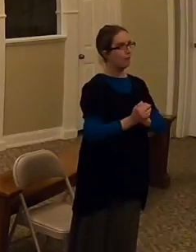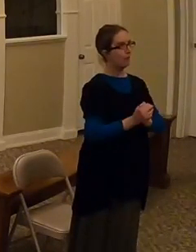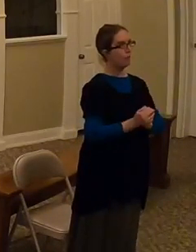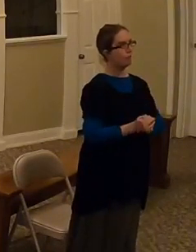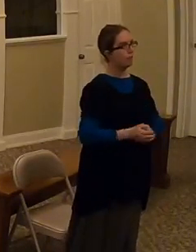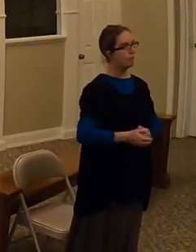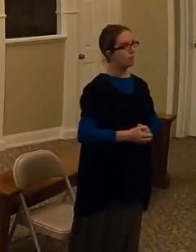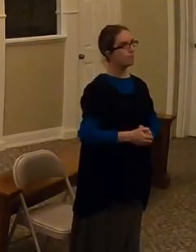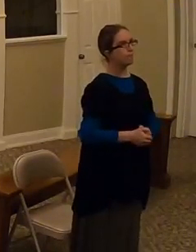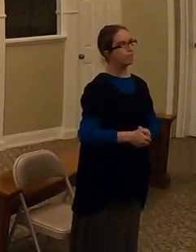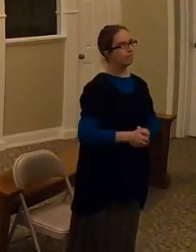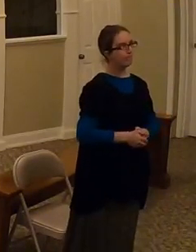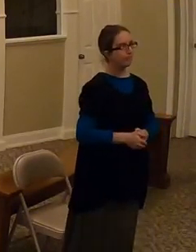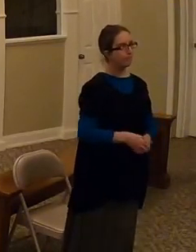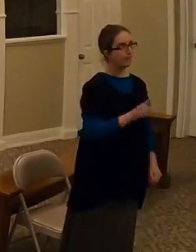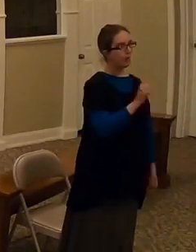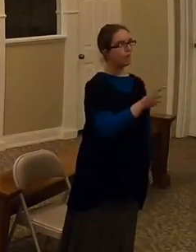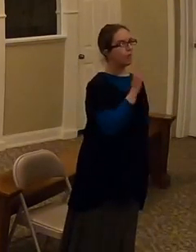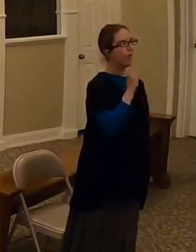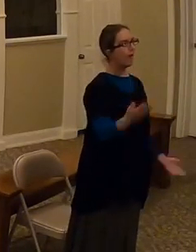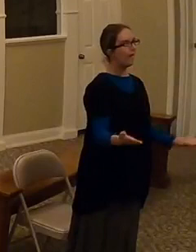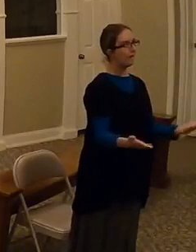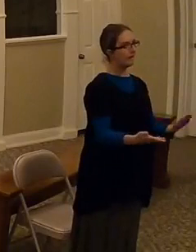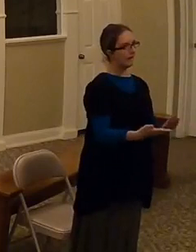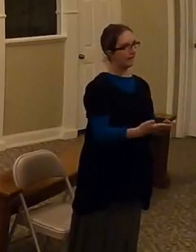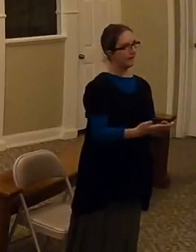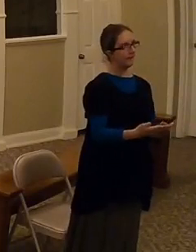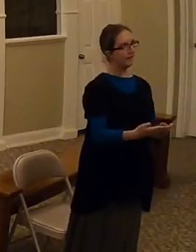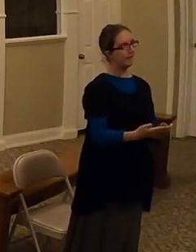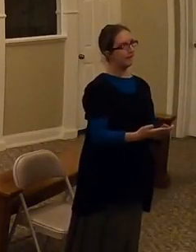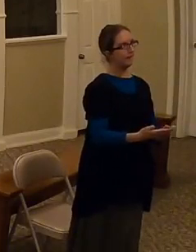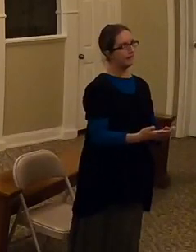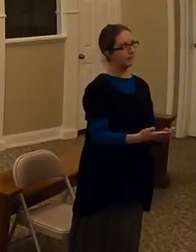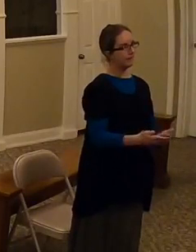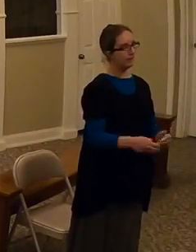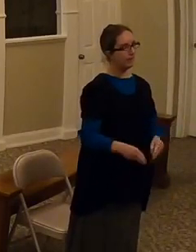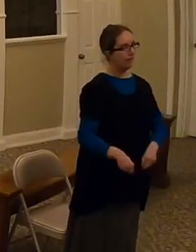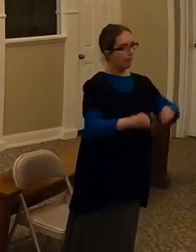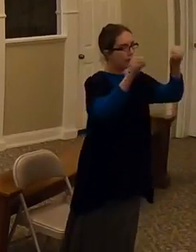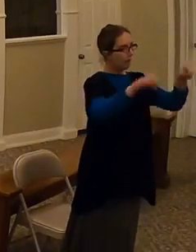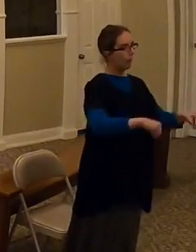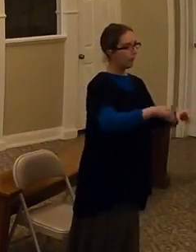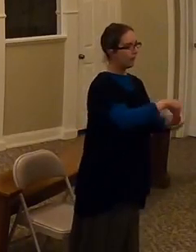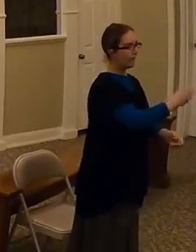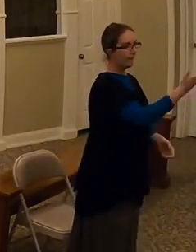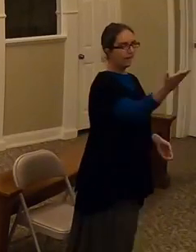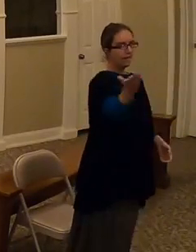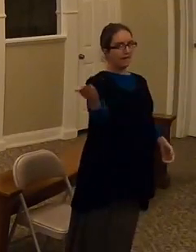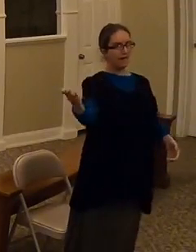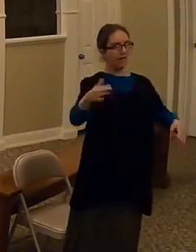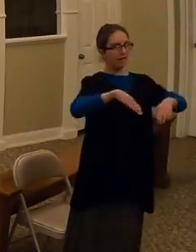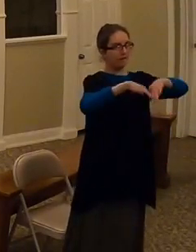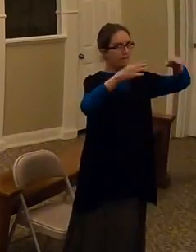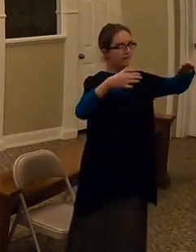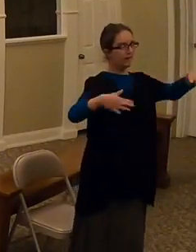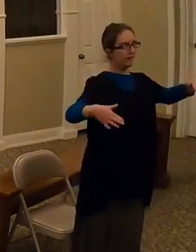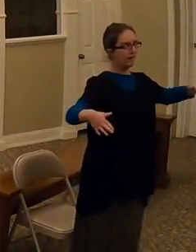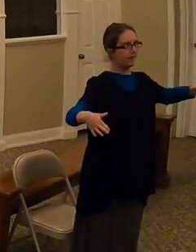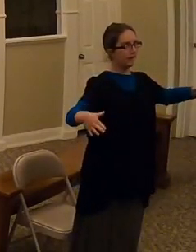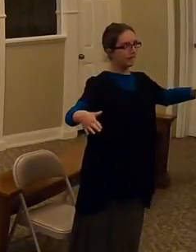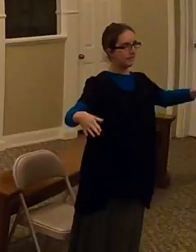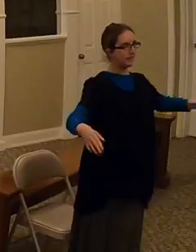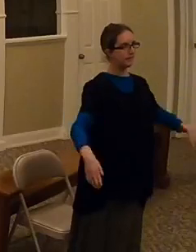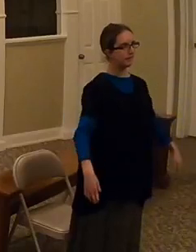My God, in the name of Jesus, in the name of Jesus, in the name